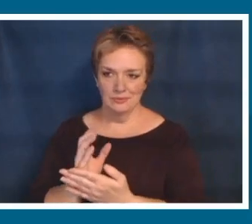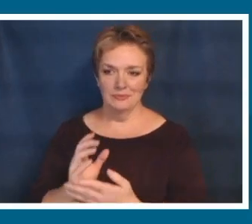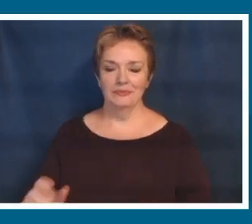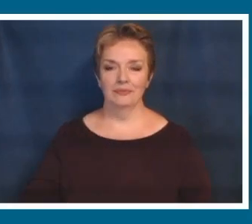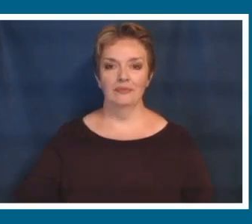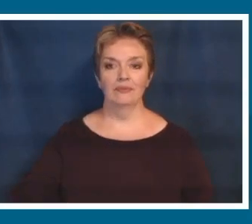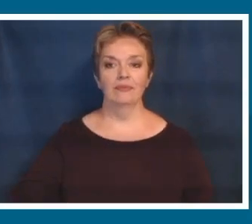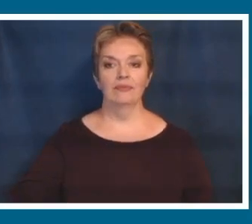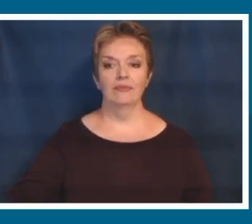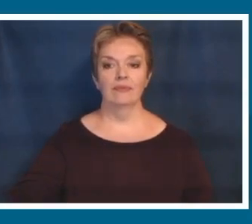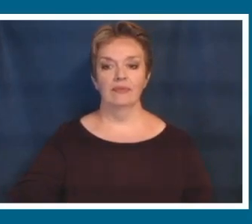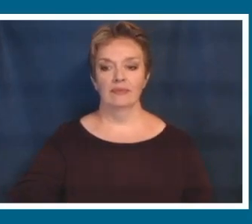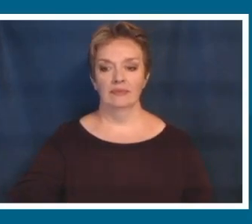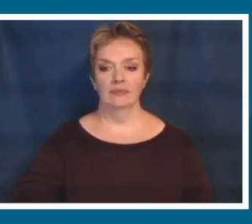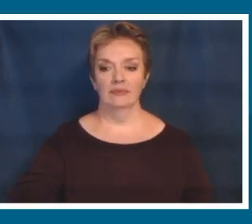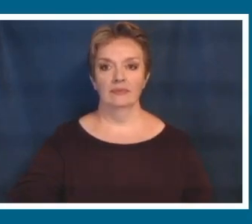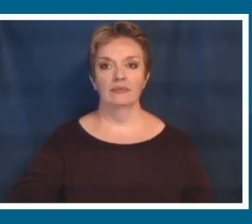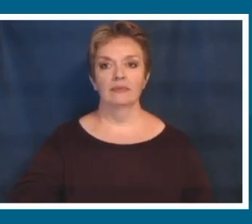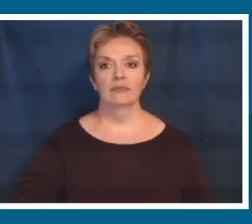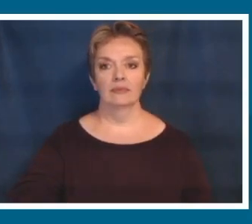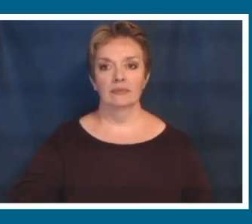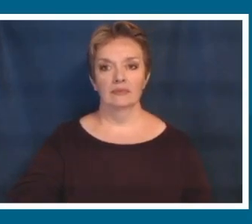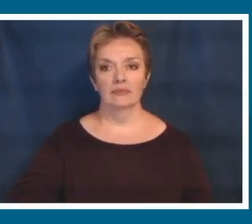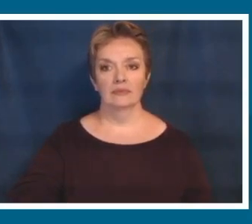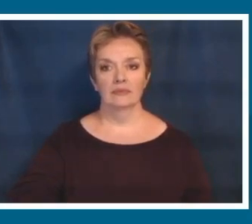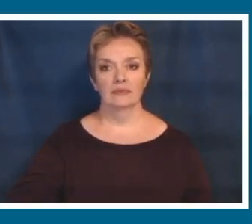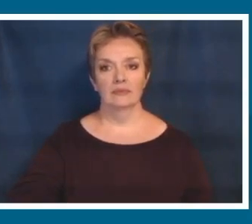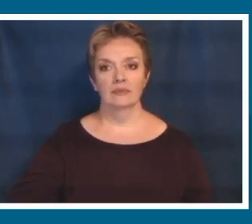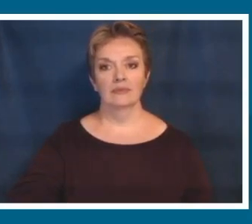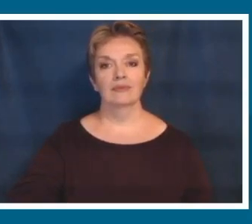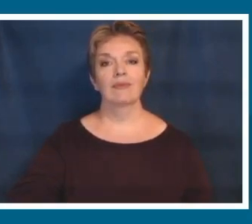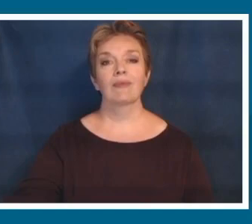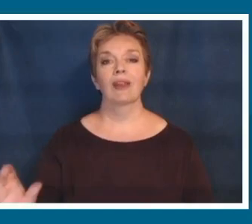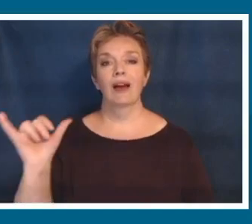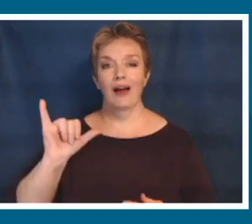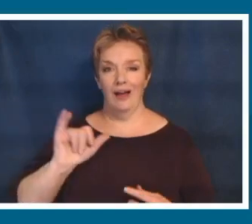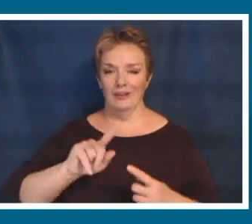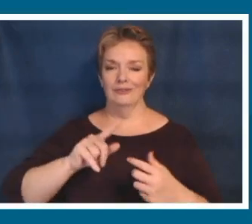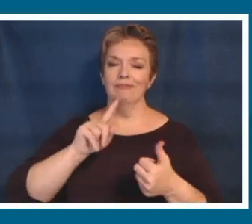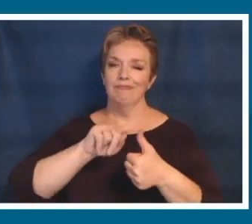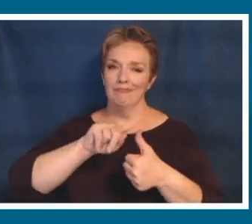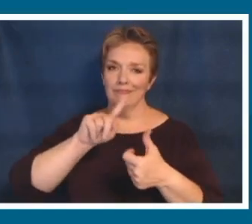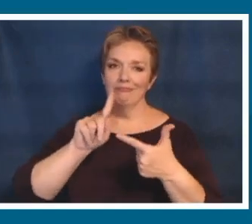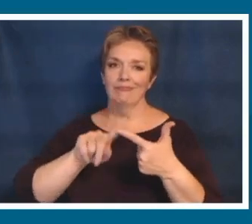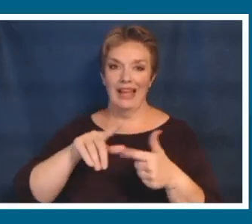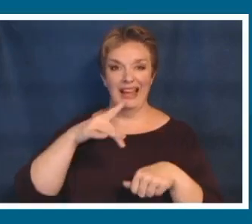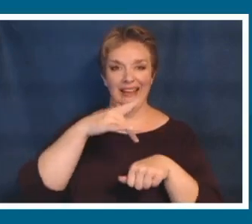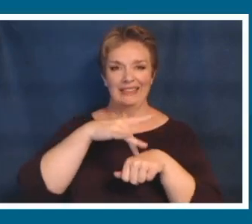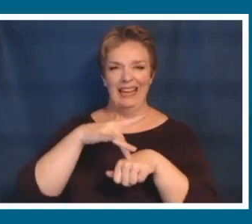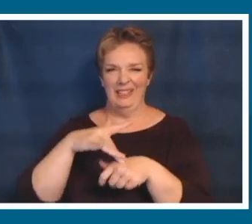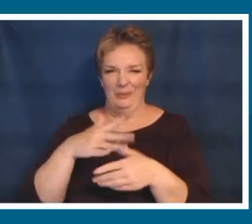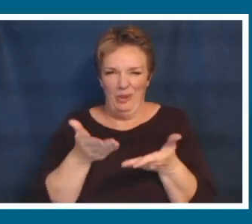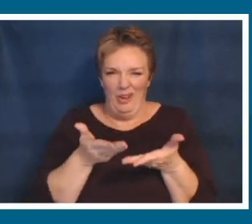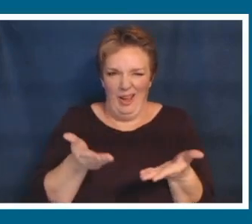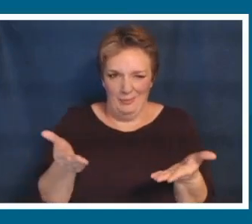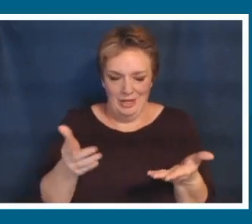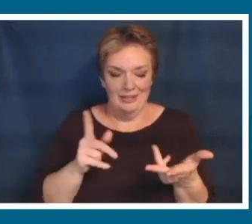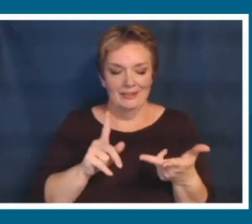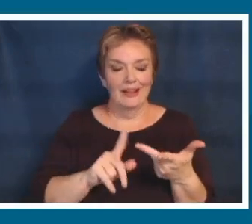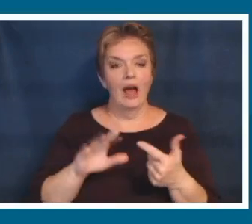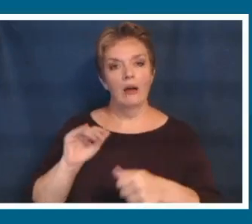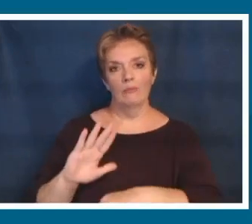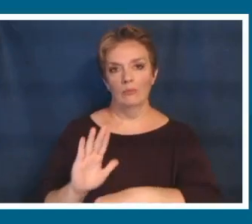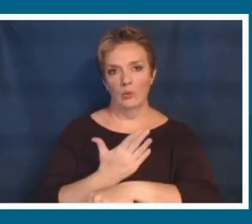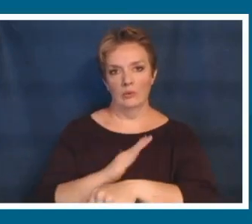those tangible objects and the music. All age groups love music. Now, I think